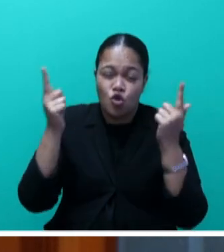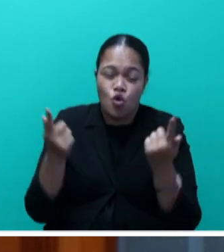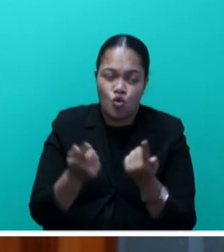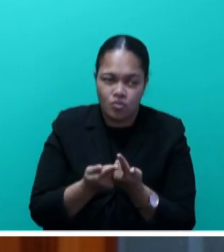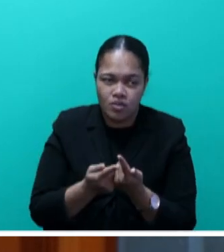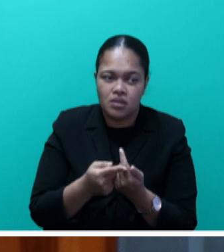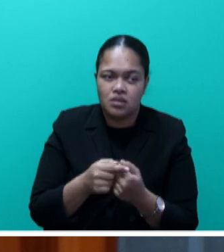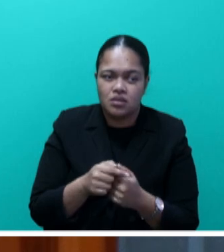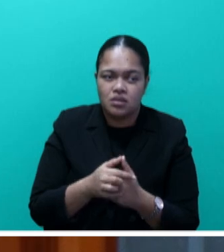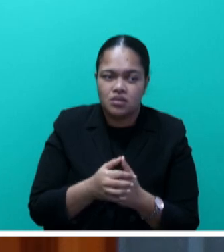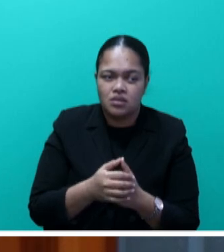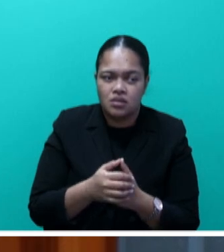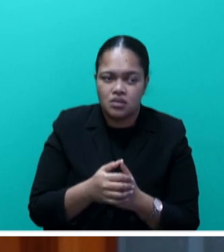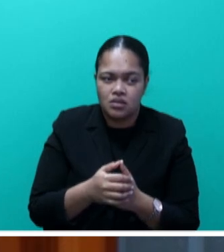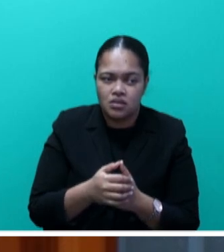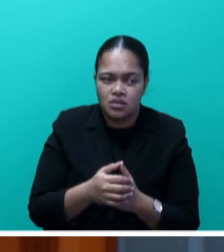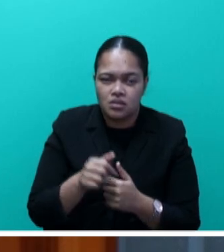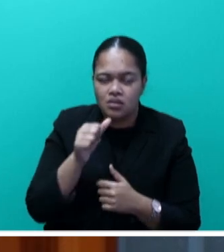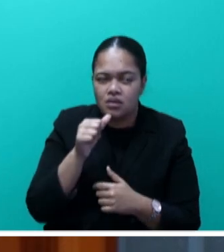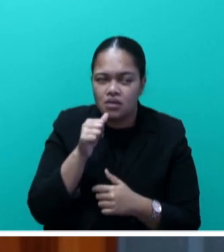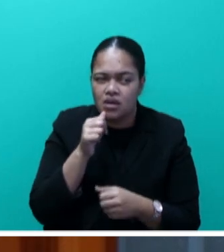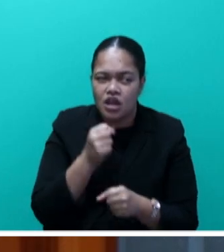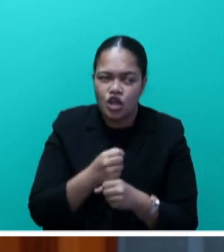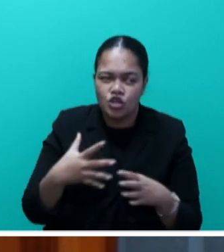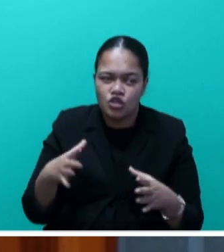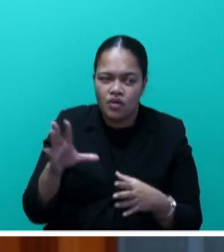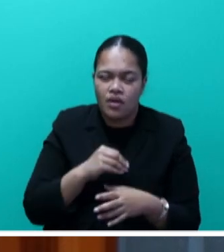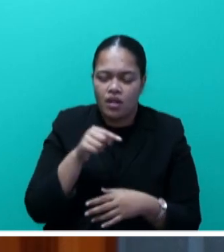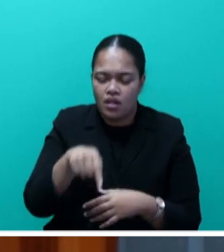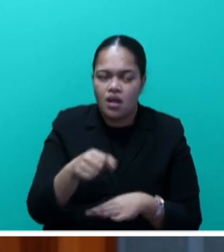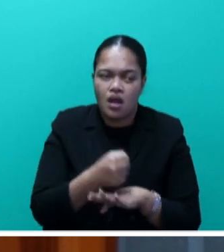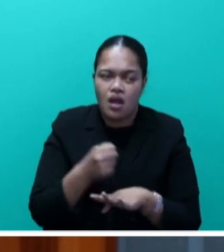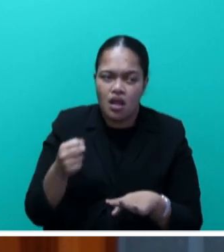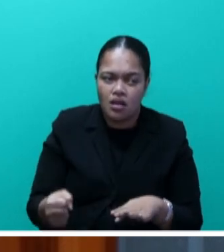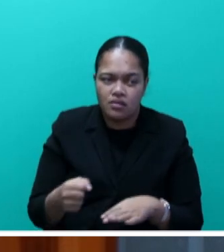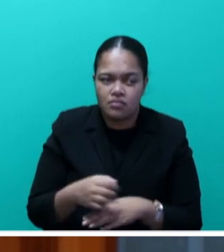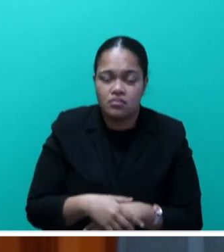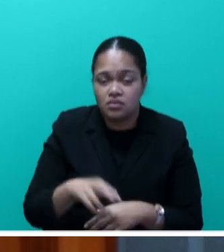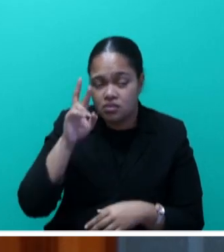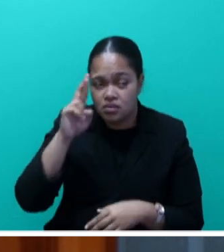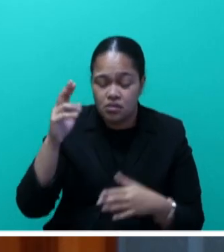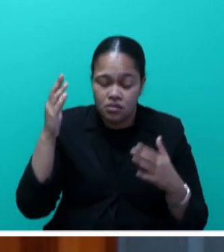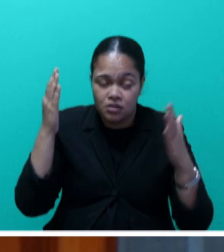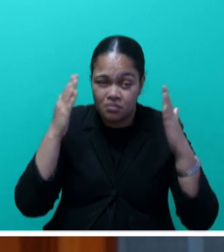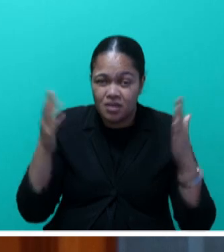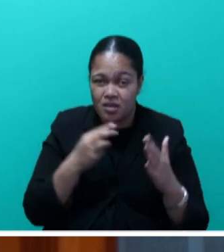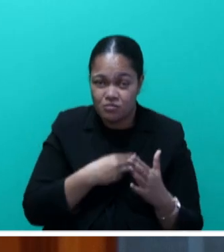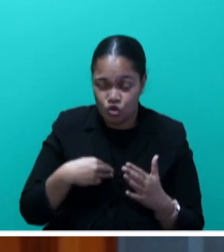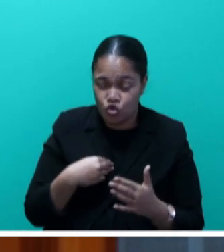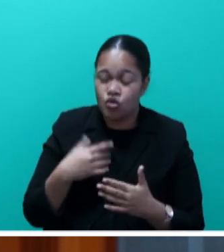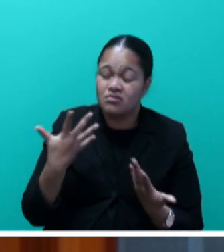an admirable gesture by the coalition government. Mr. Speaker, the Ministry is